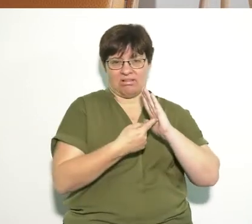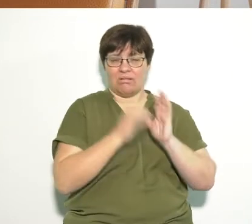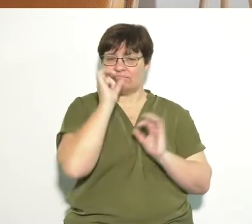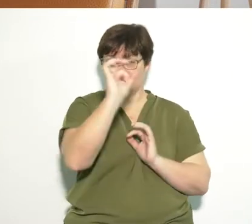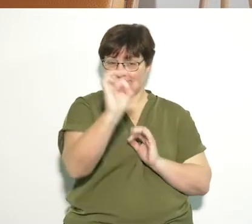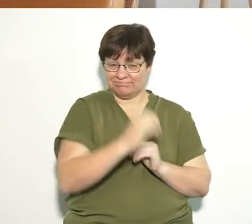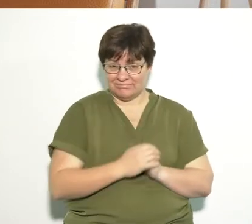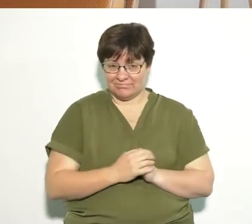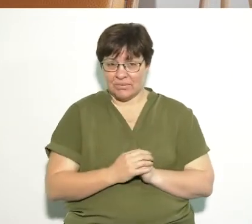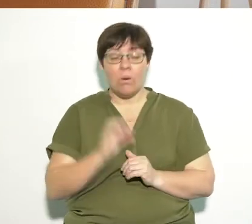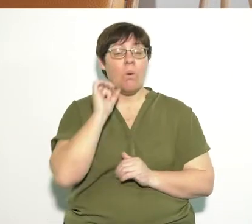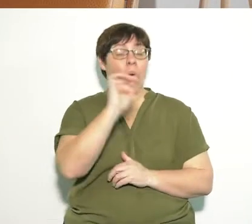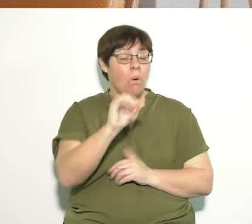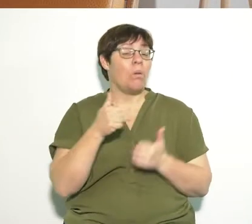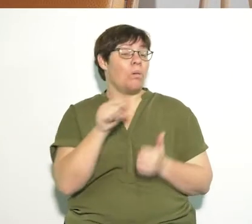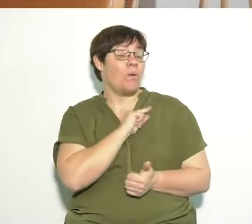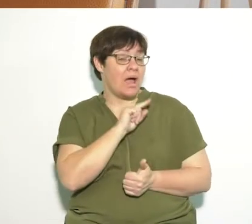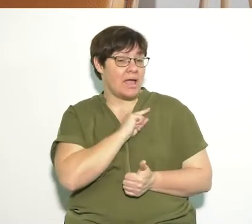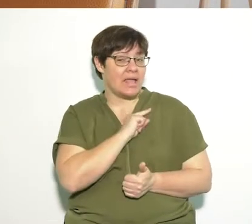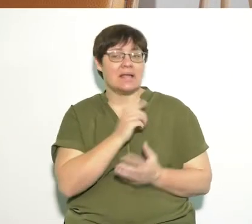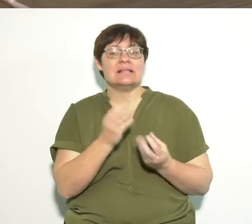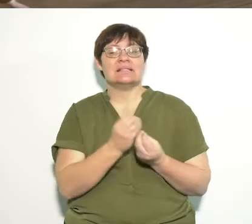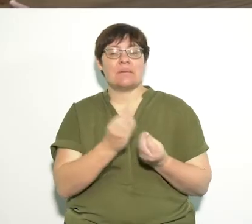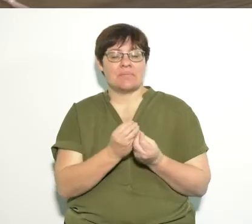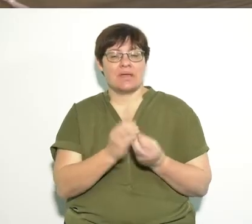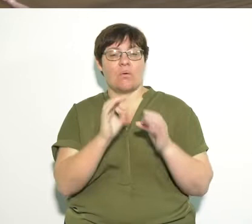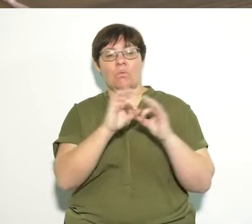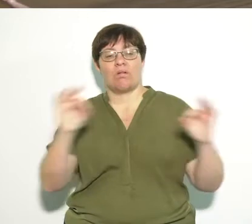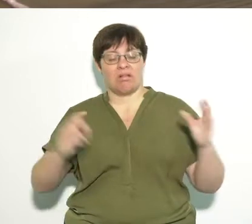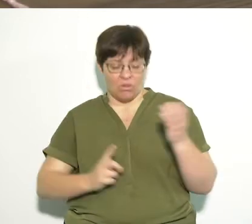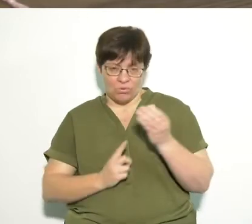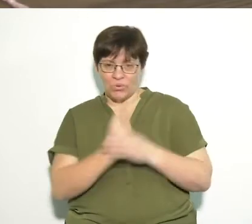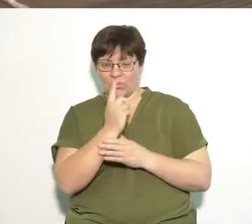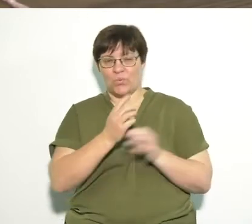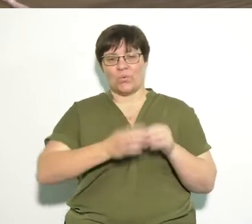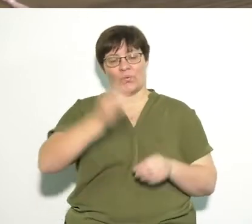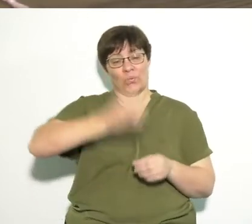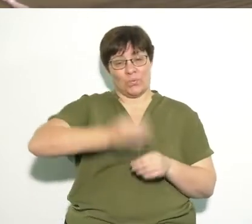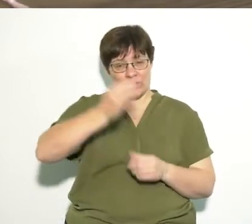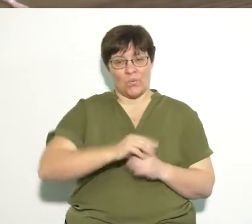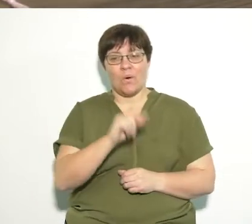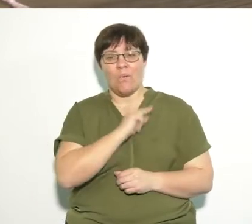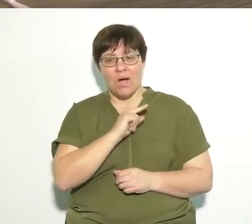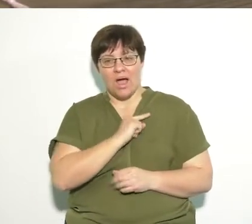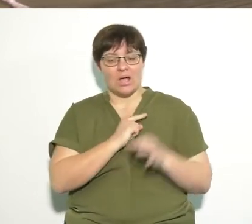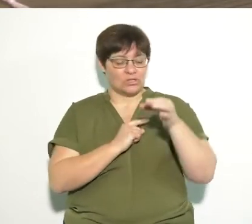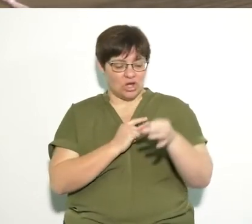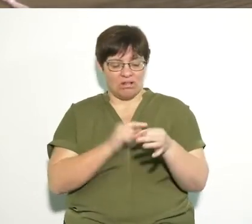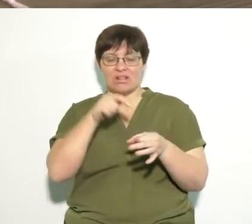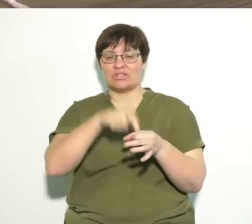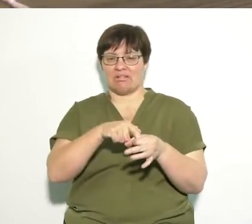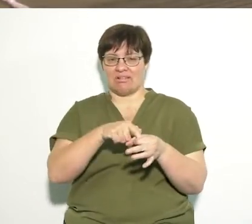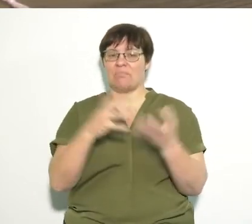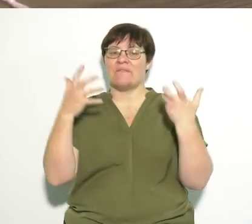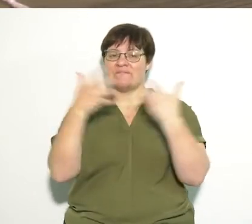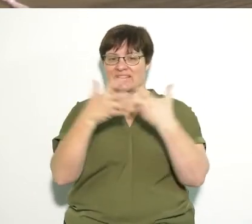holes. Now, the holes are good for something such as the wool that I've used, because they're both circular